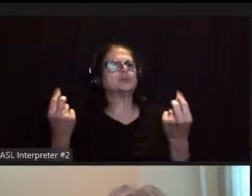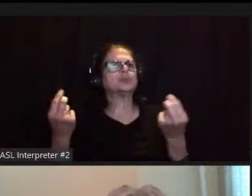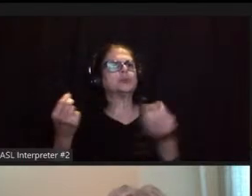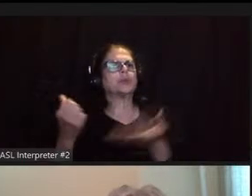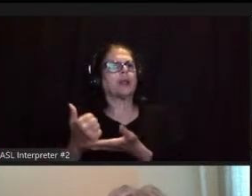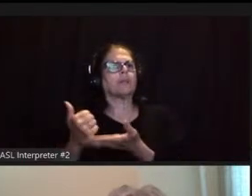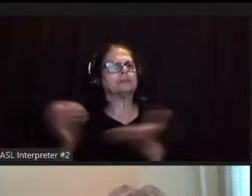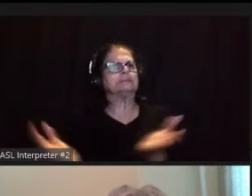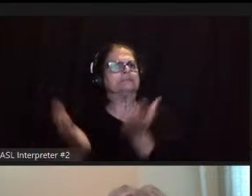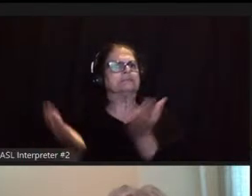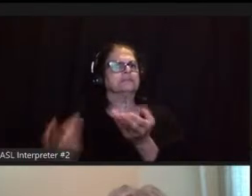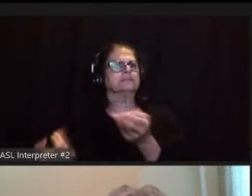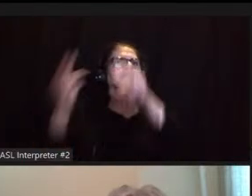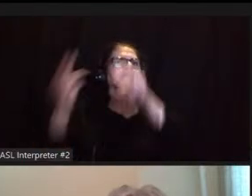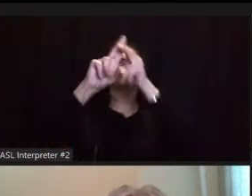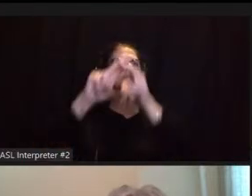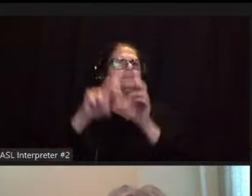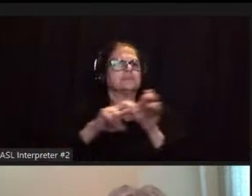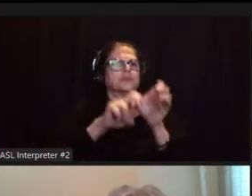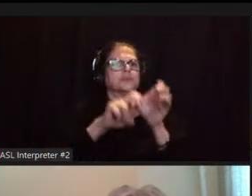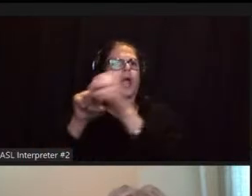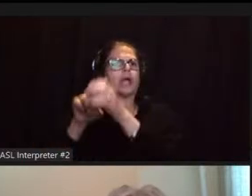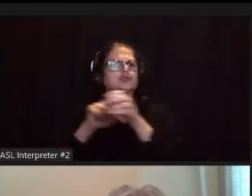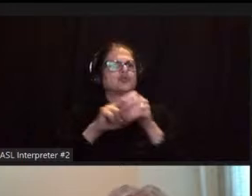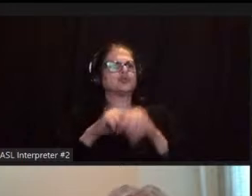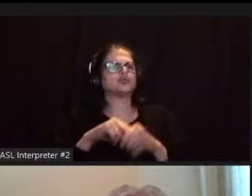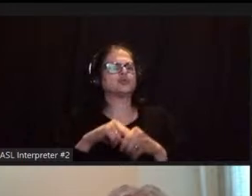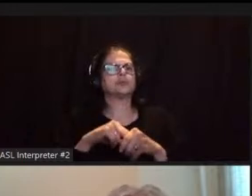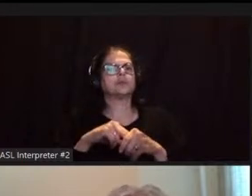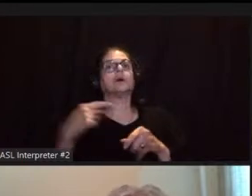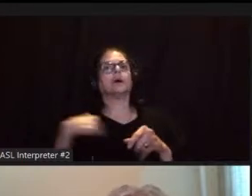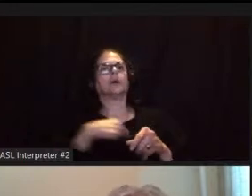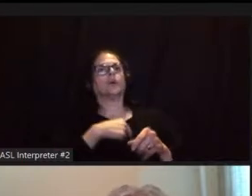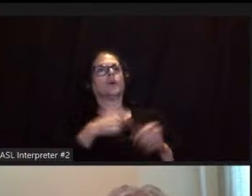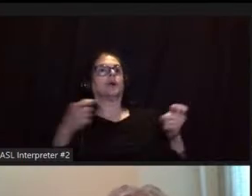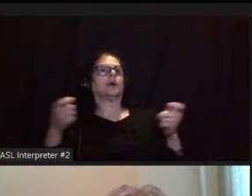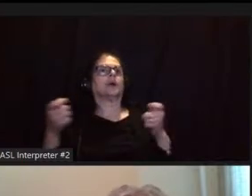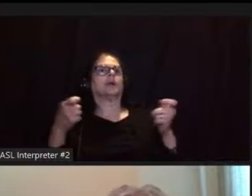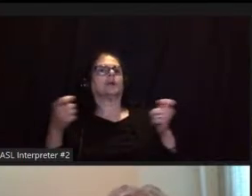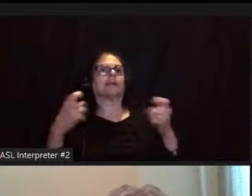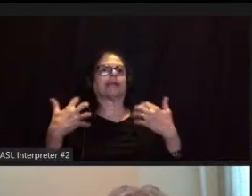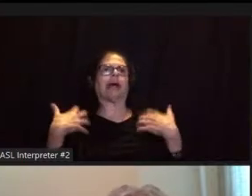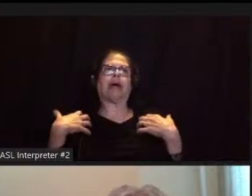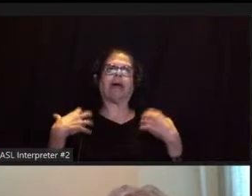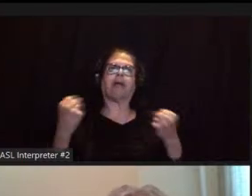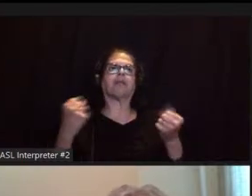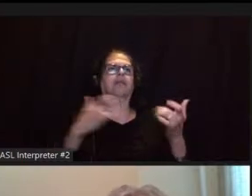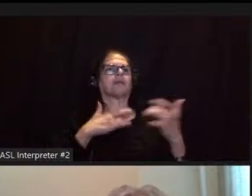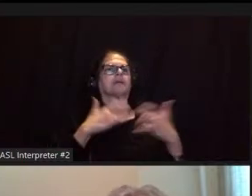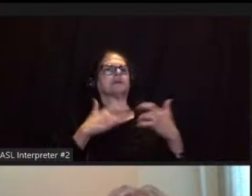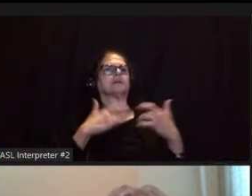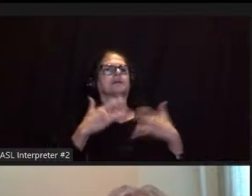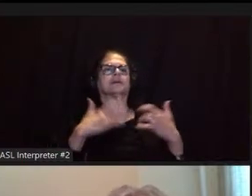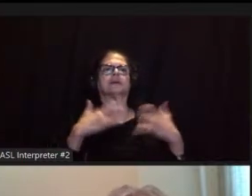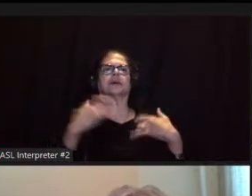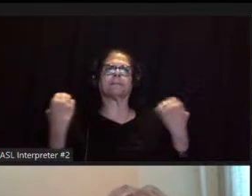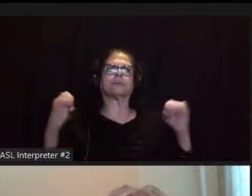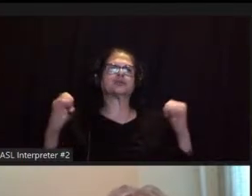So again, I think that we're trying to handle the health concerns and health crisis here